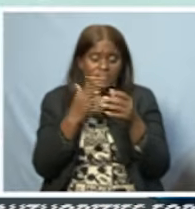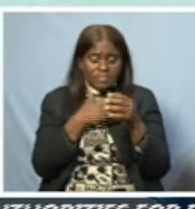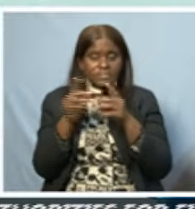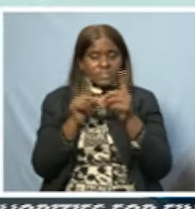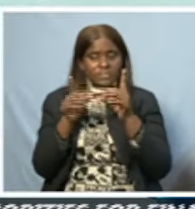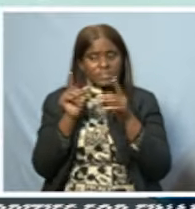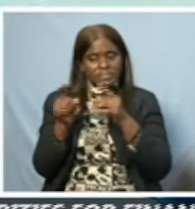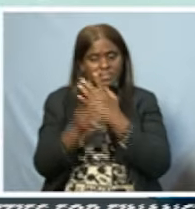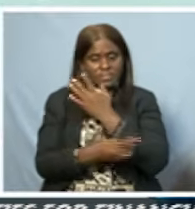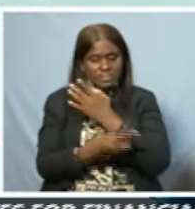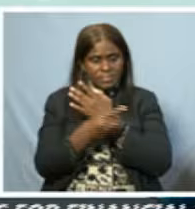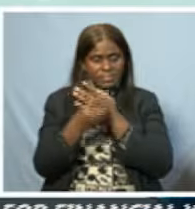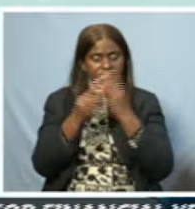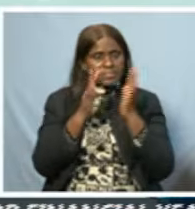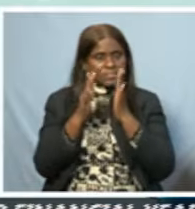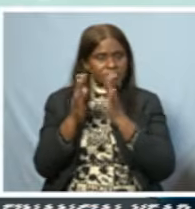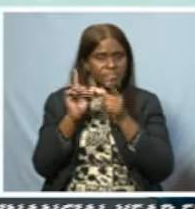the is not